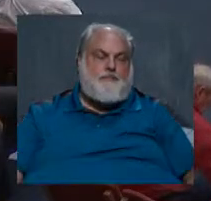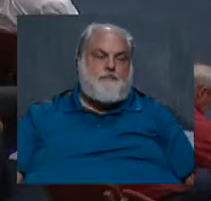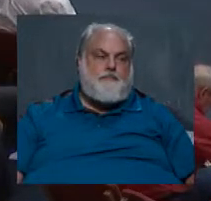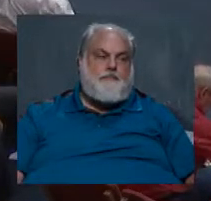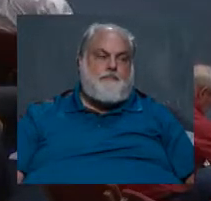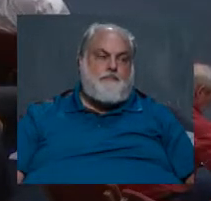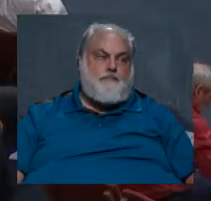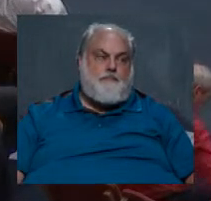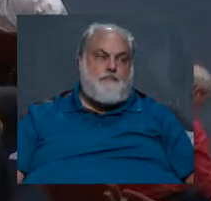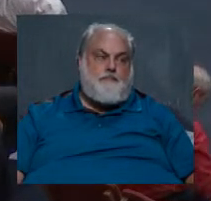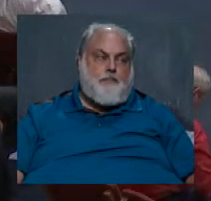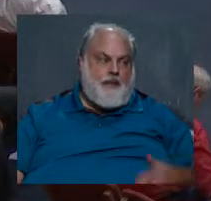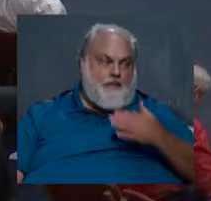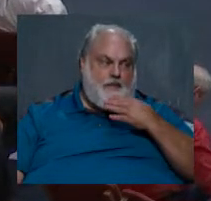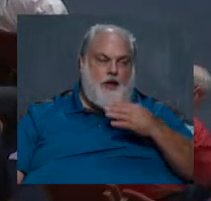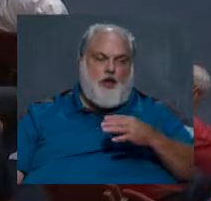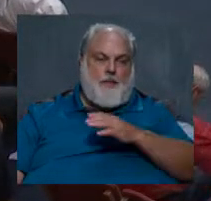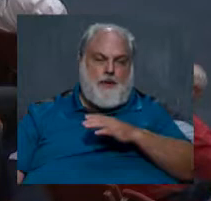Thank you, Commissioner May.